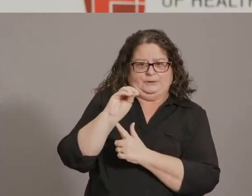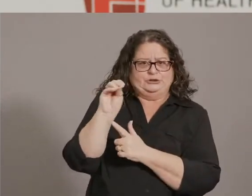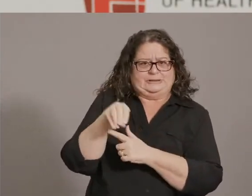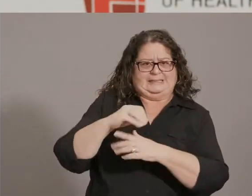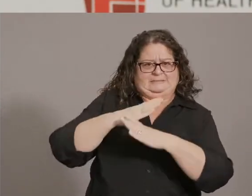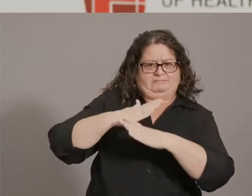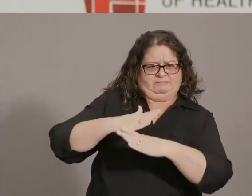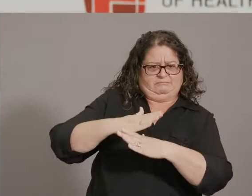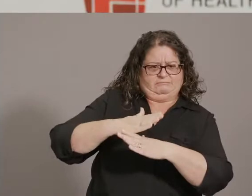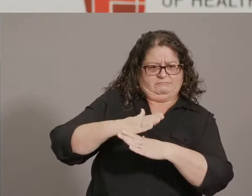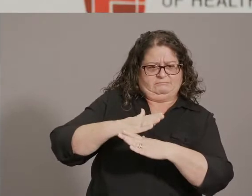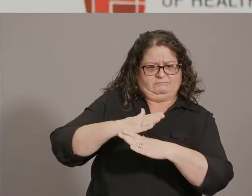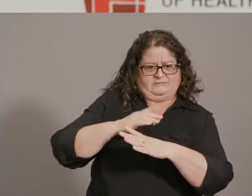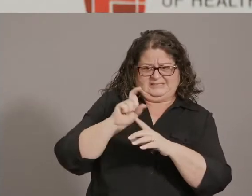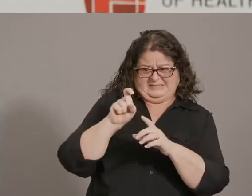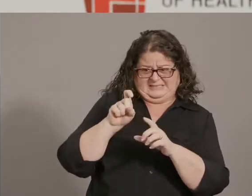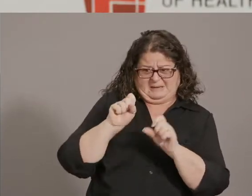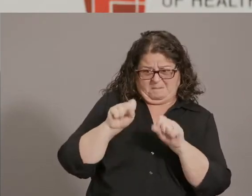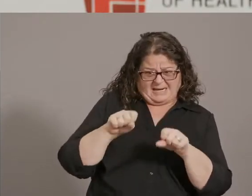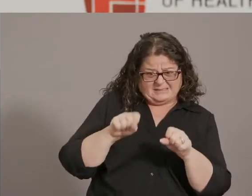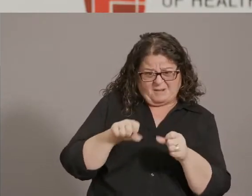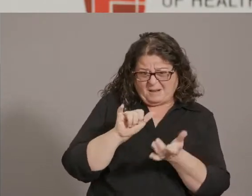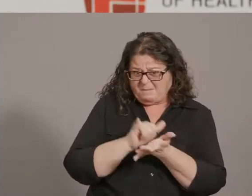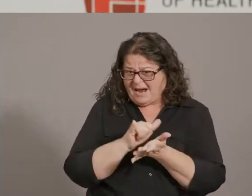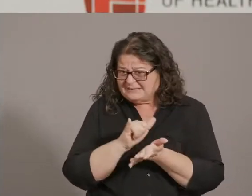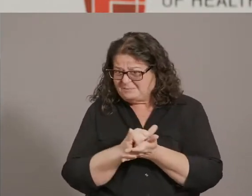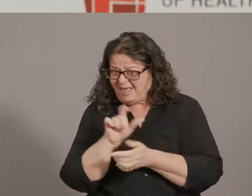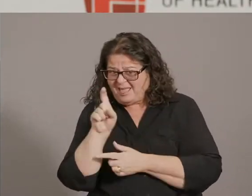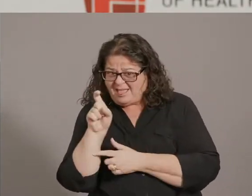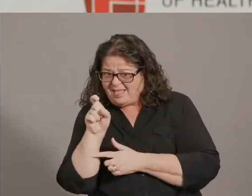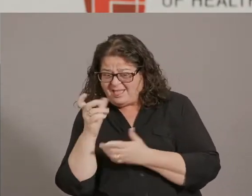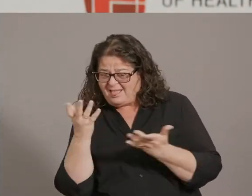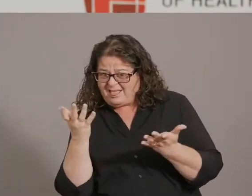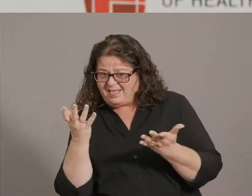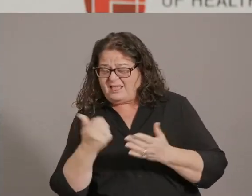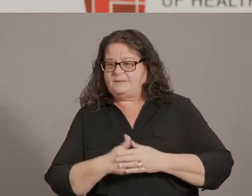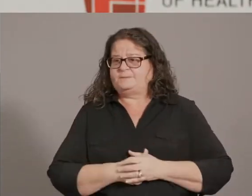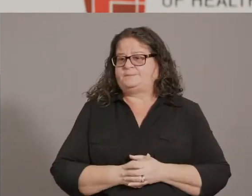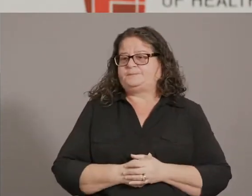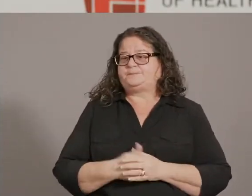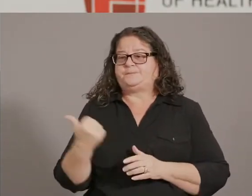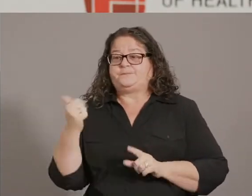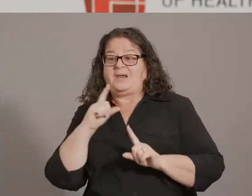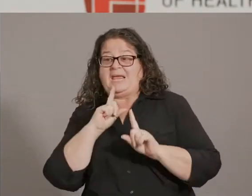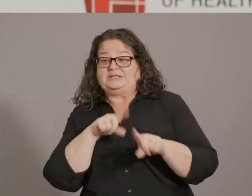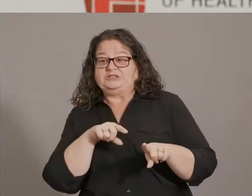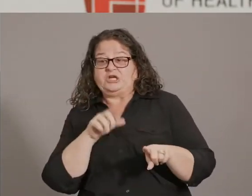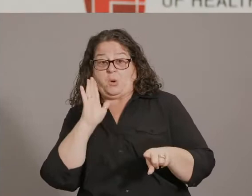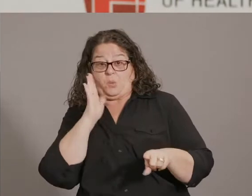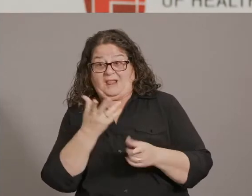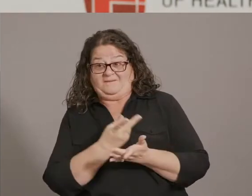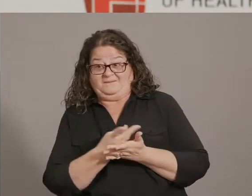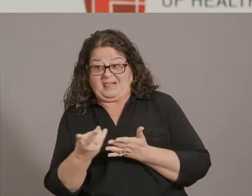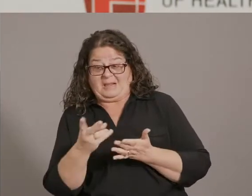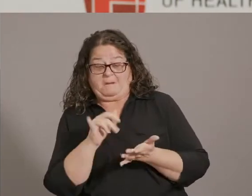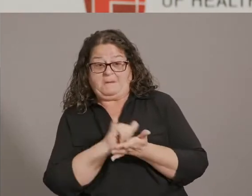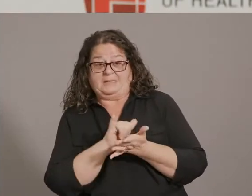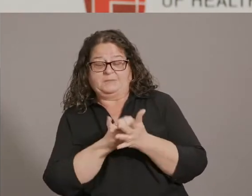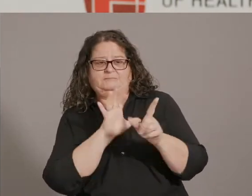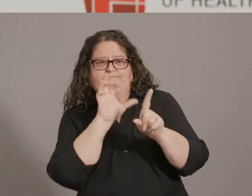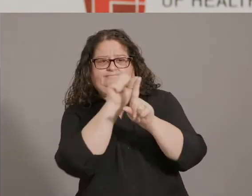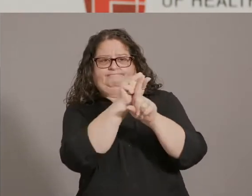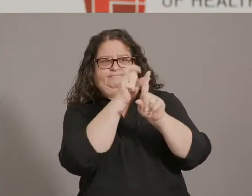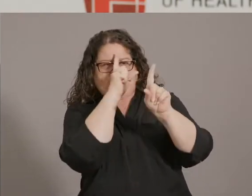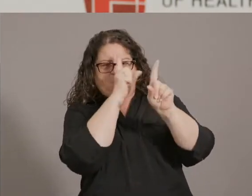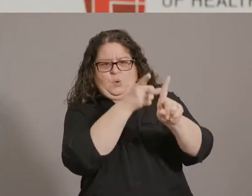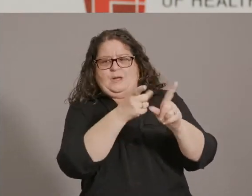this? Well, I think, I don't know that I would call it destined to fail. We're looking somewhere to